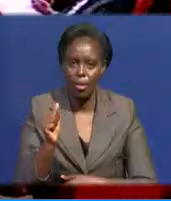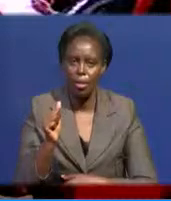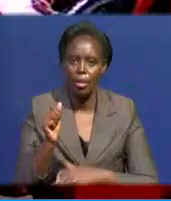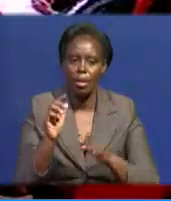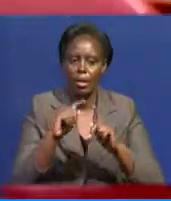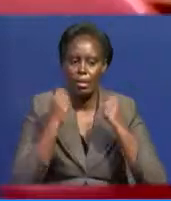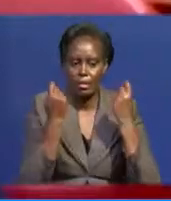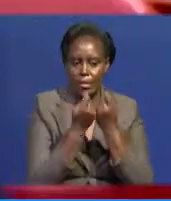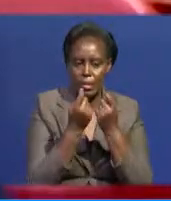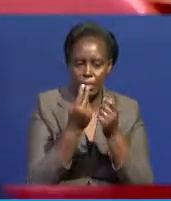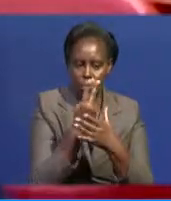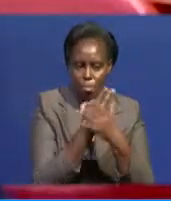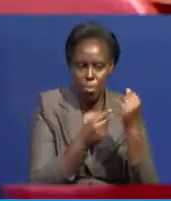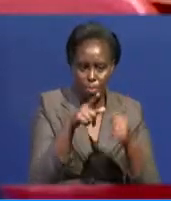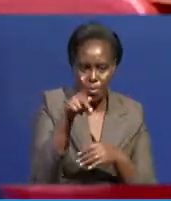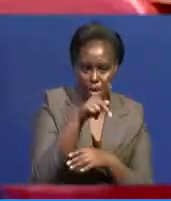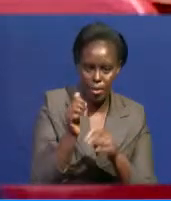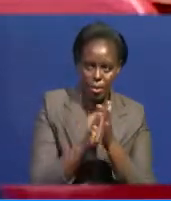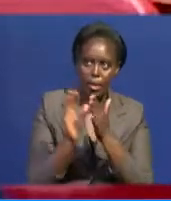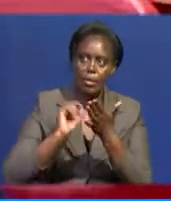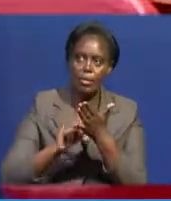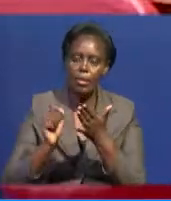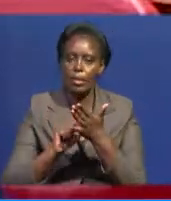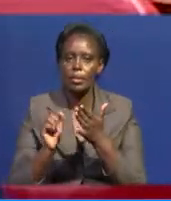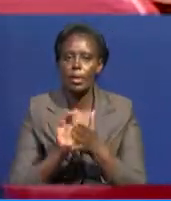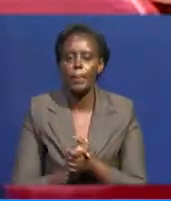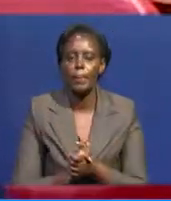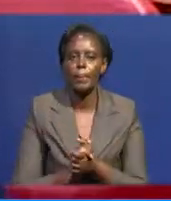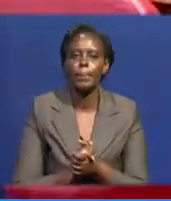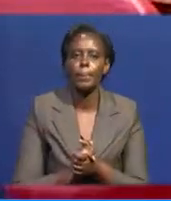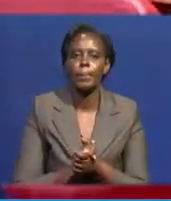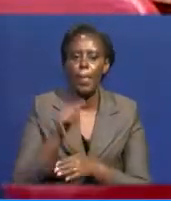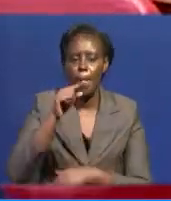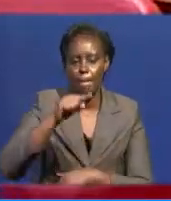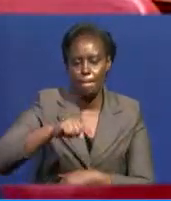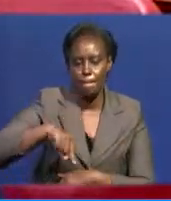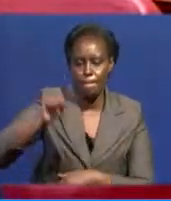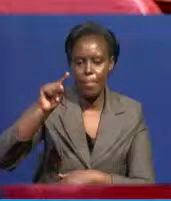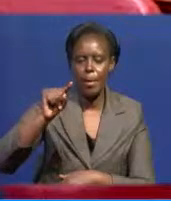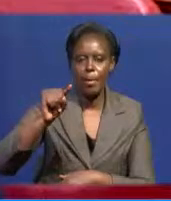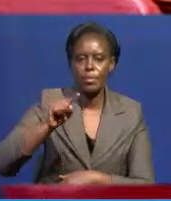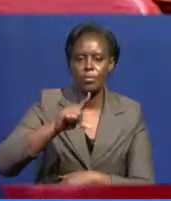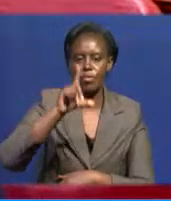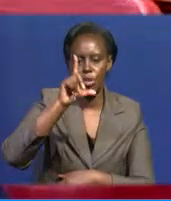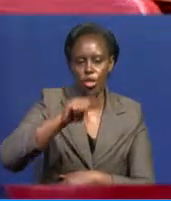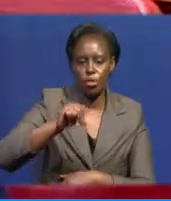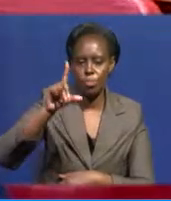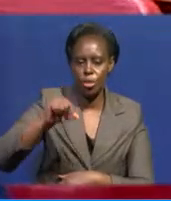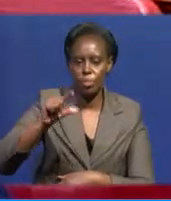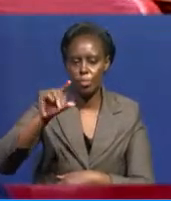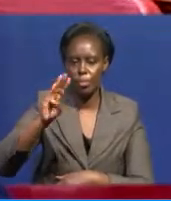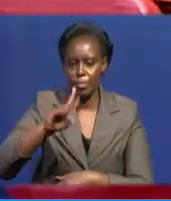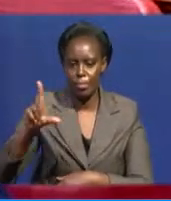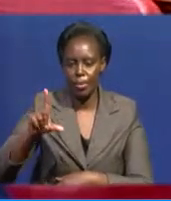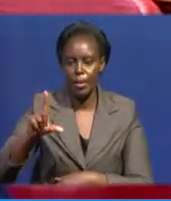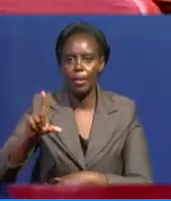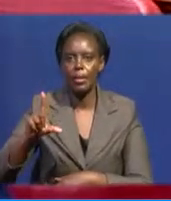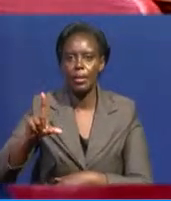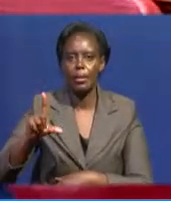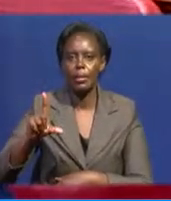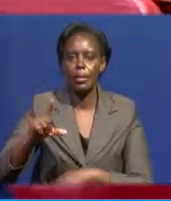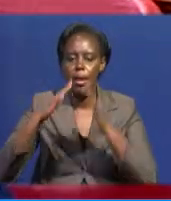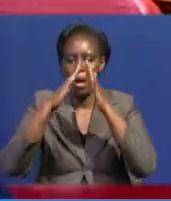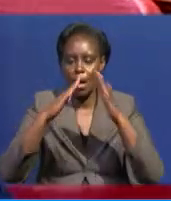team, both the PS and the Secretary, for the passage of the Affordable Housing Bill, which I earlier